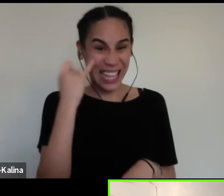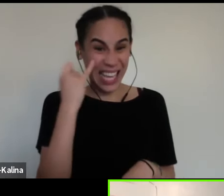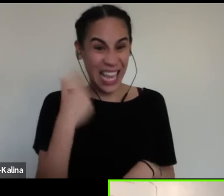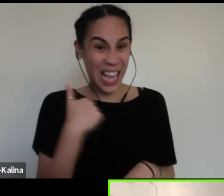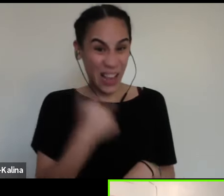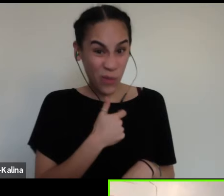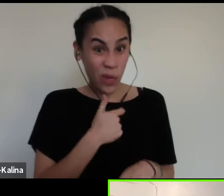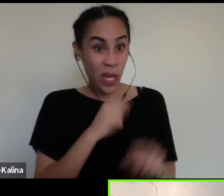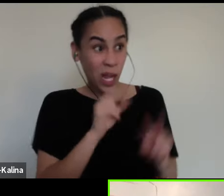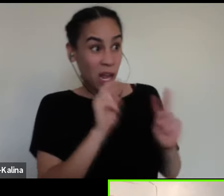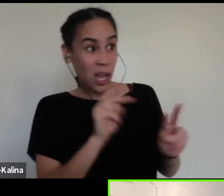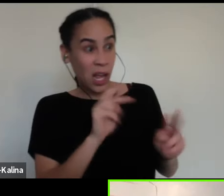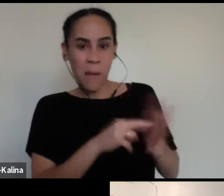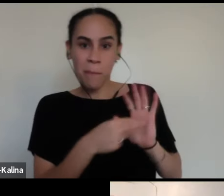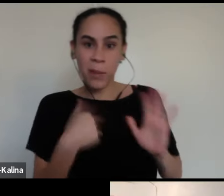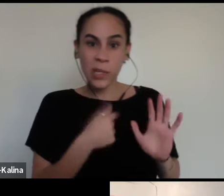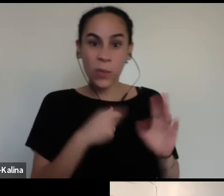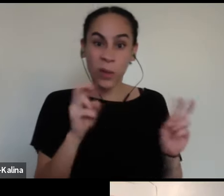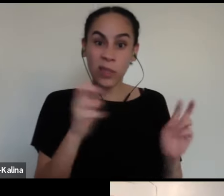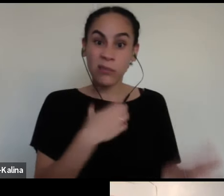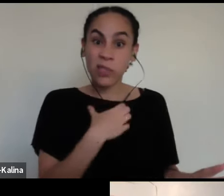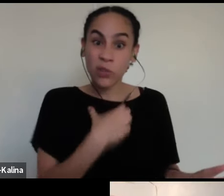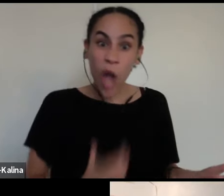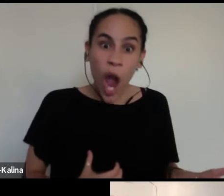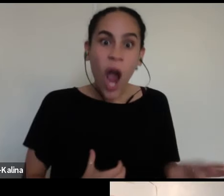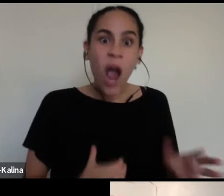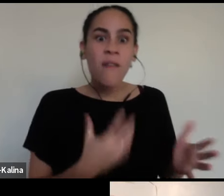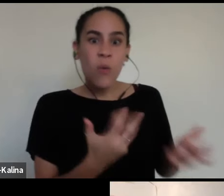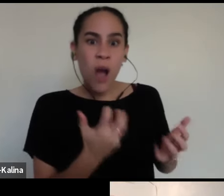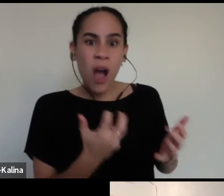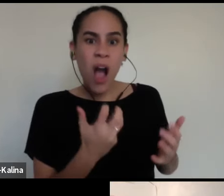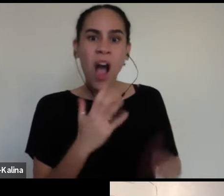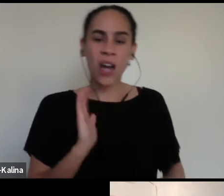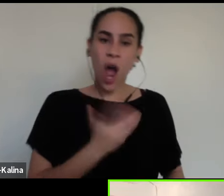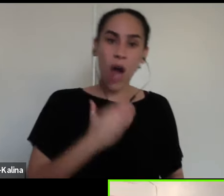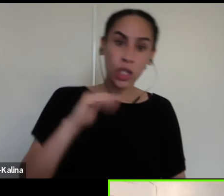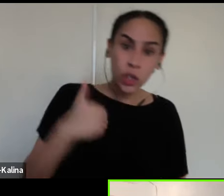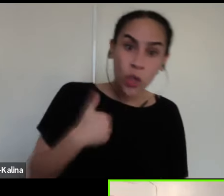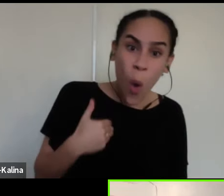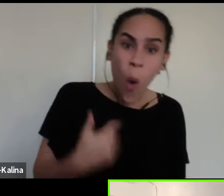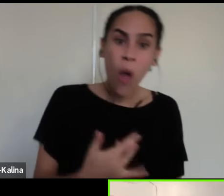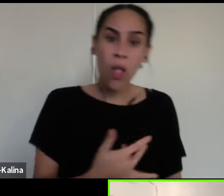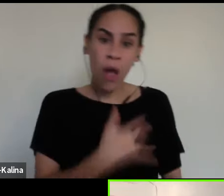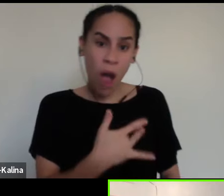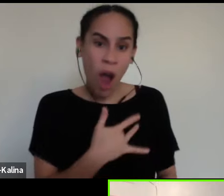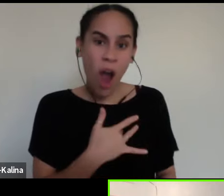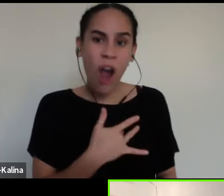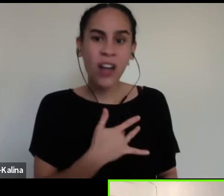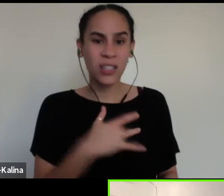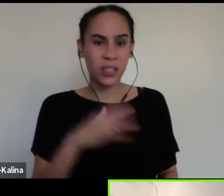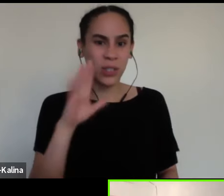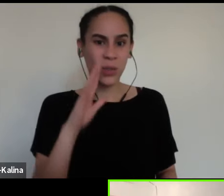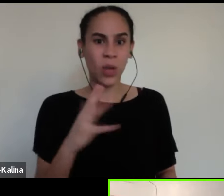slowly starve that way. Yeah. Like, from a soul, heart perspective, I think we'll slowly starve.